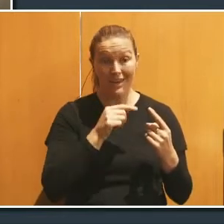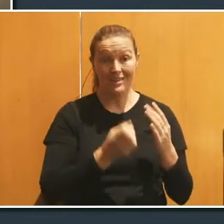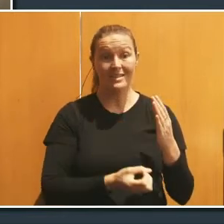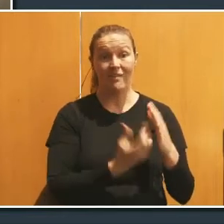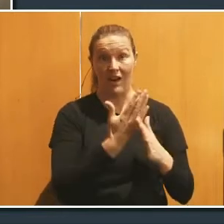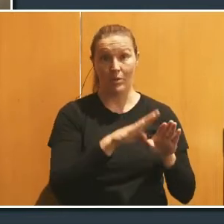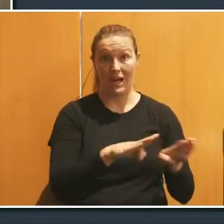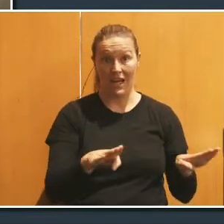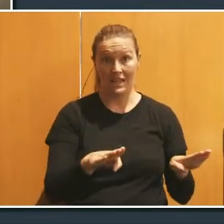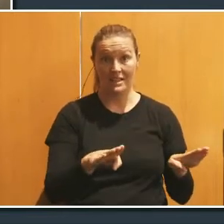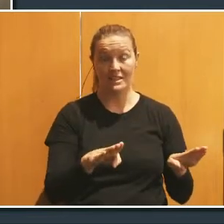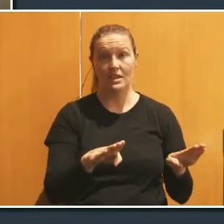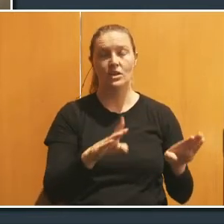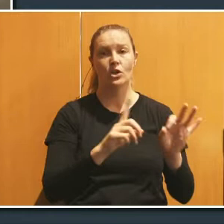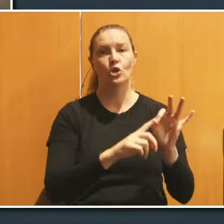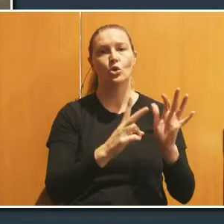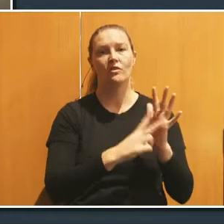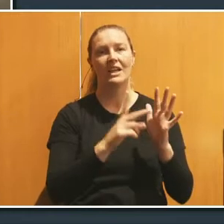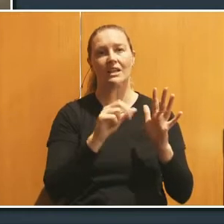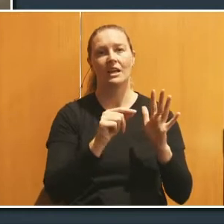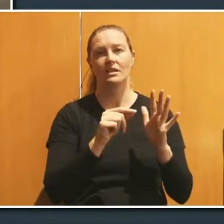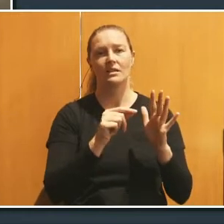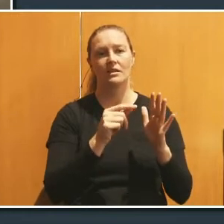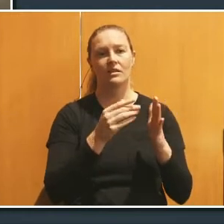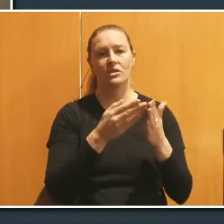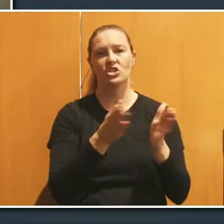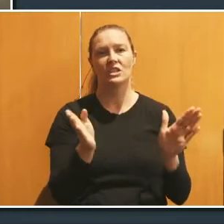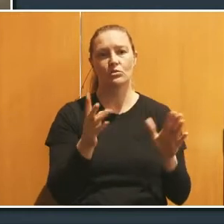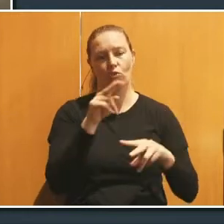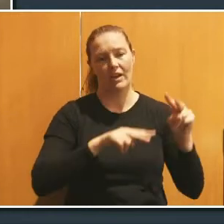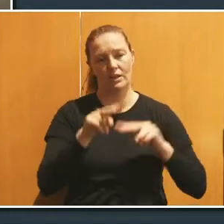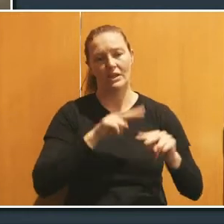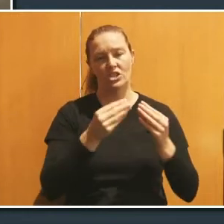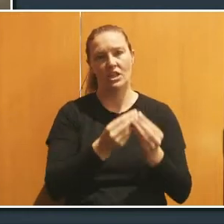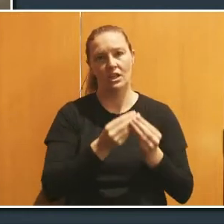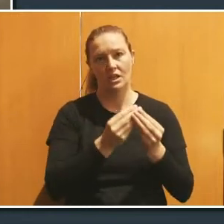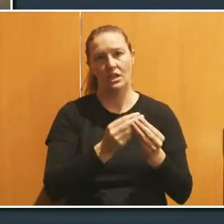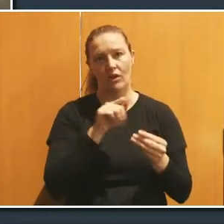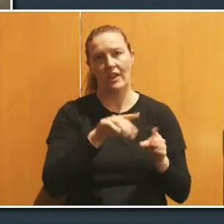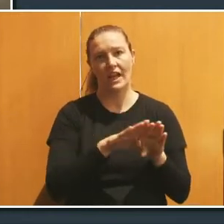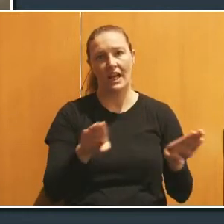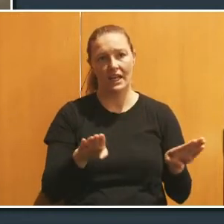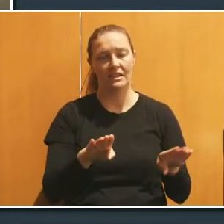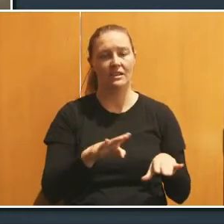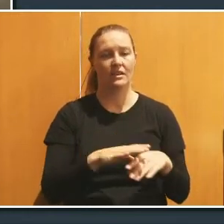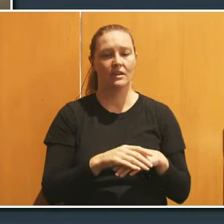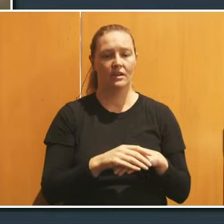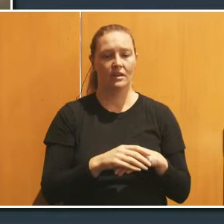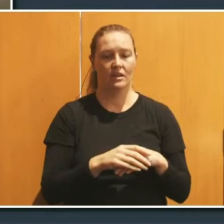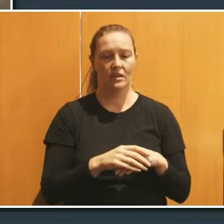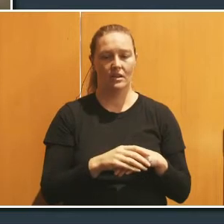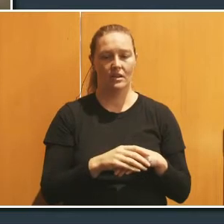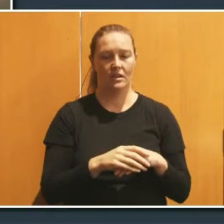QV does a blanket valuation across those parcels of land without actually stepping foot on site and doing